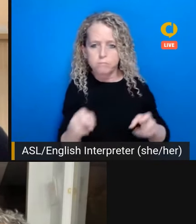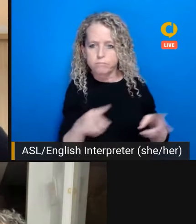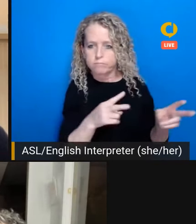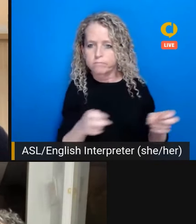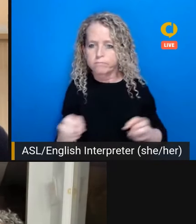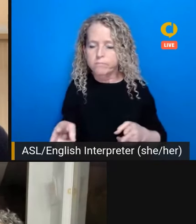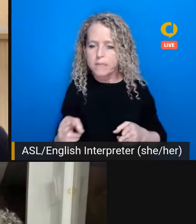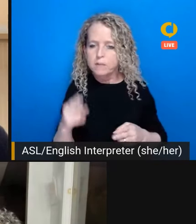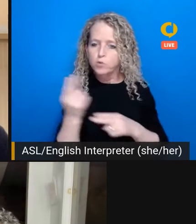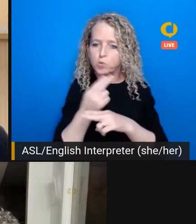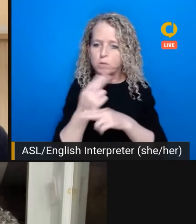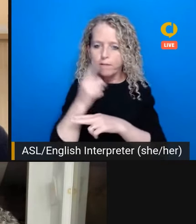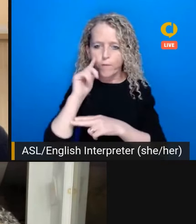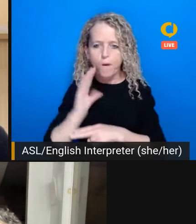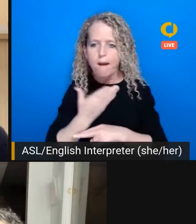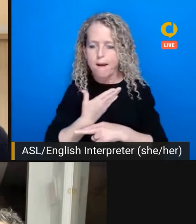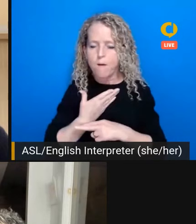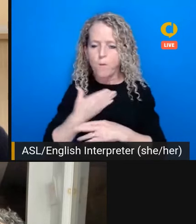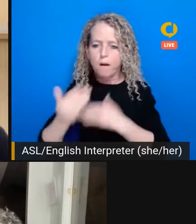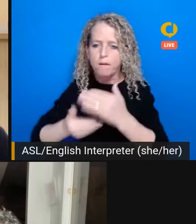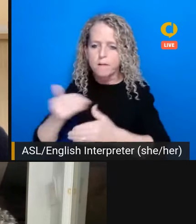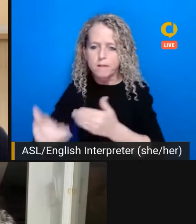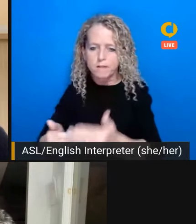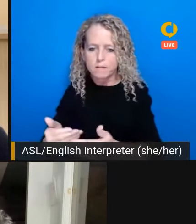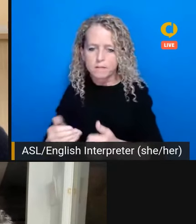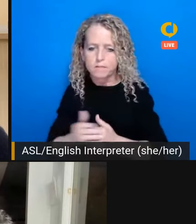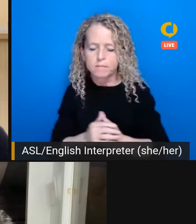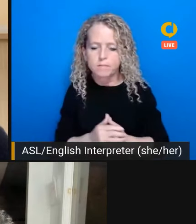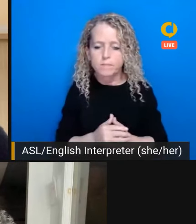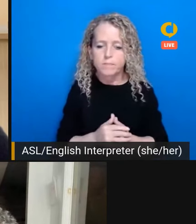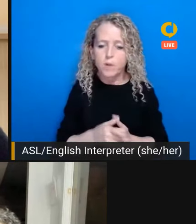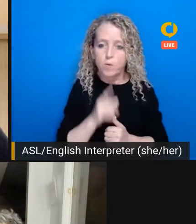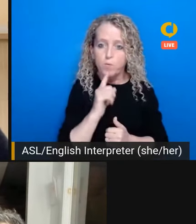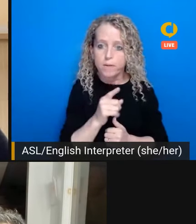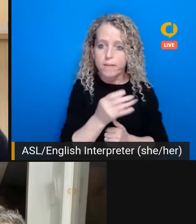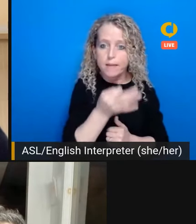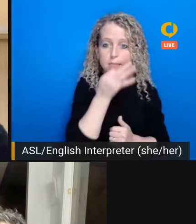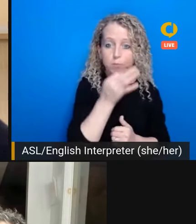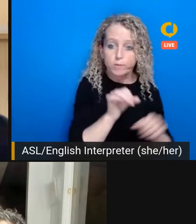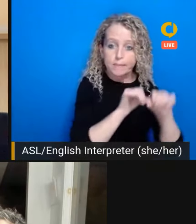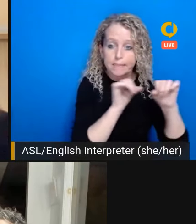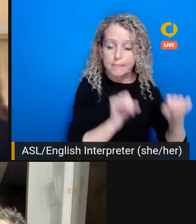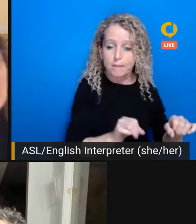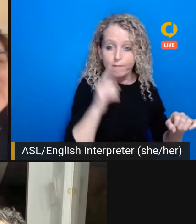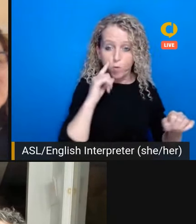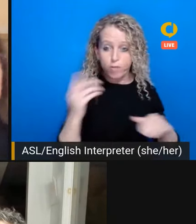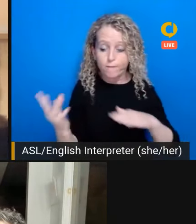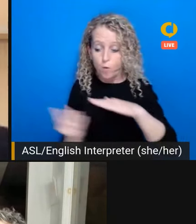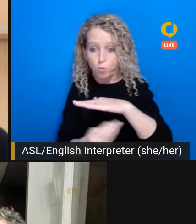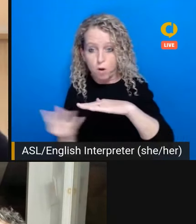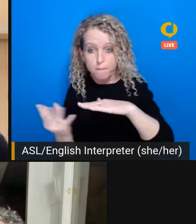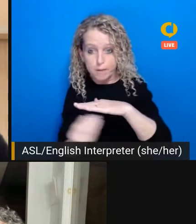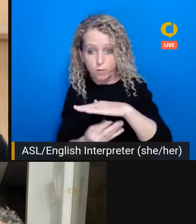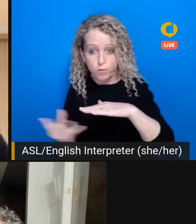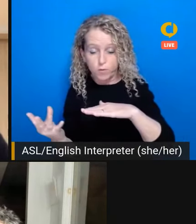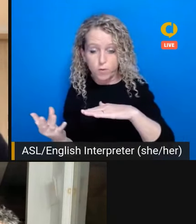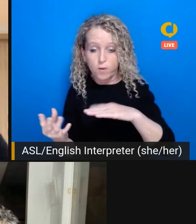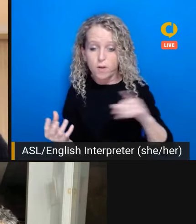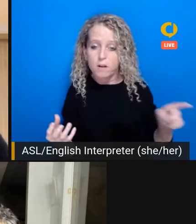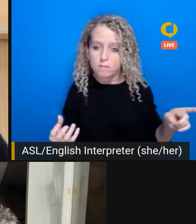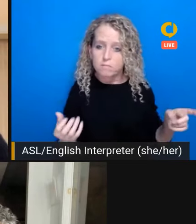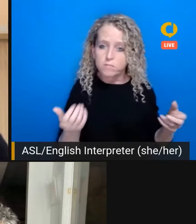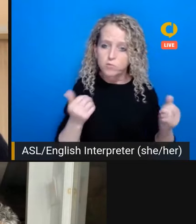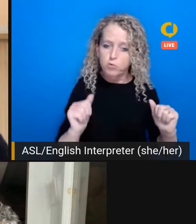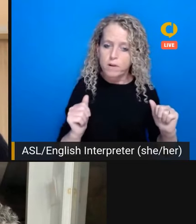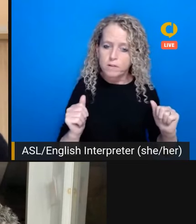applications. Right, so the old expert system that drove that photocopier was an attempt to model the thinking process of somebody,